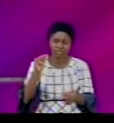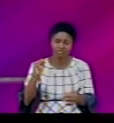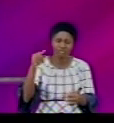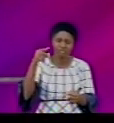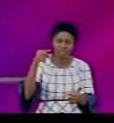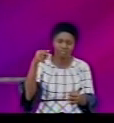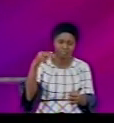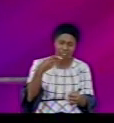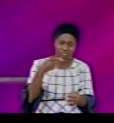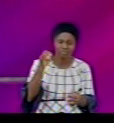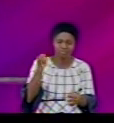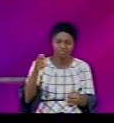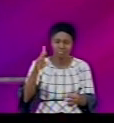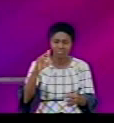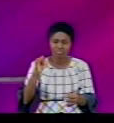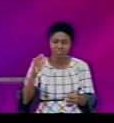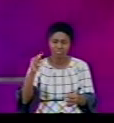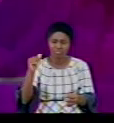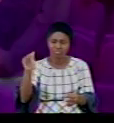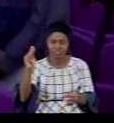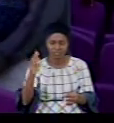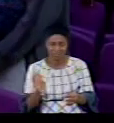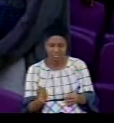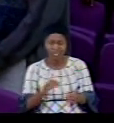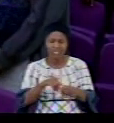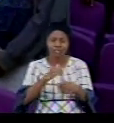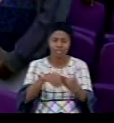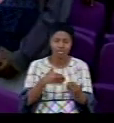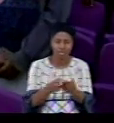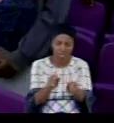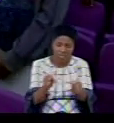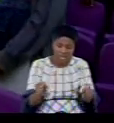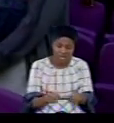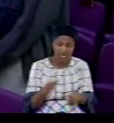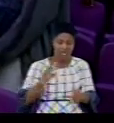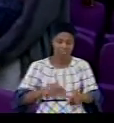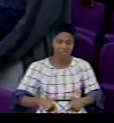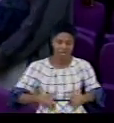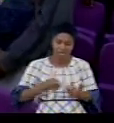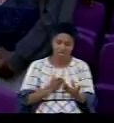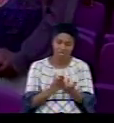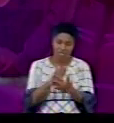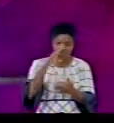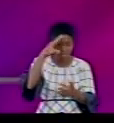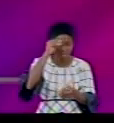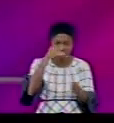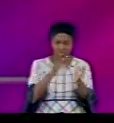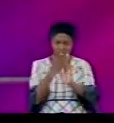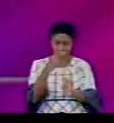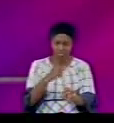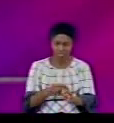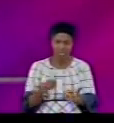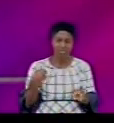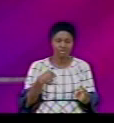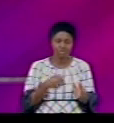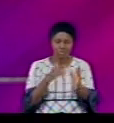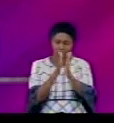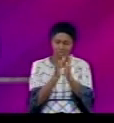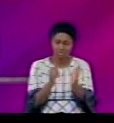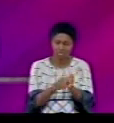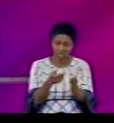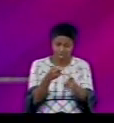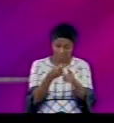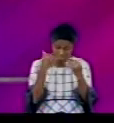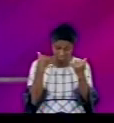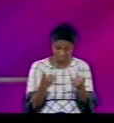areas through him, in Jesus' name. Lord, we're asking that you help us, and from this day that Christ